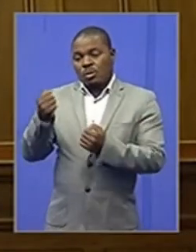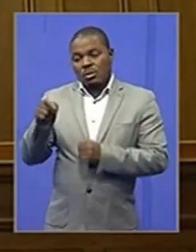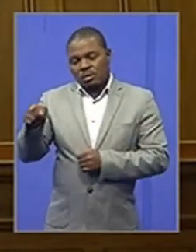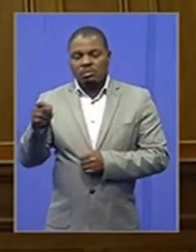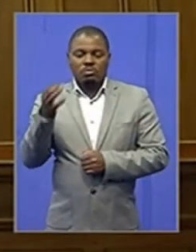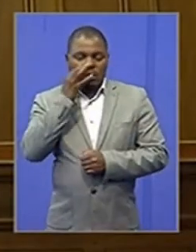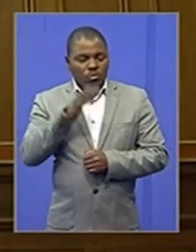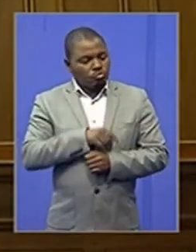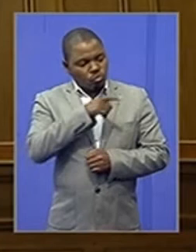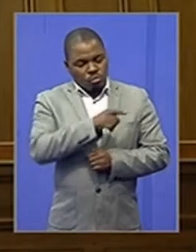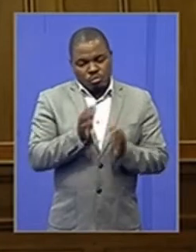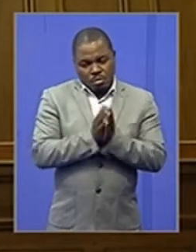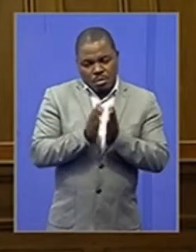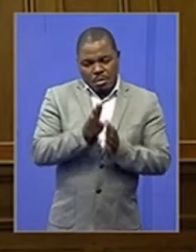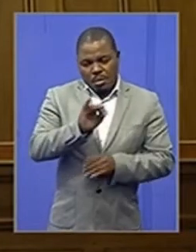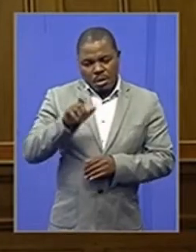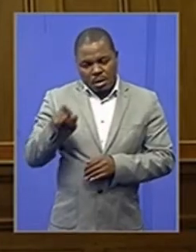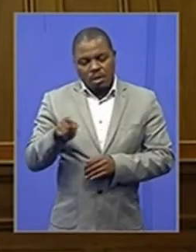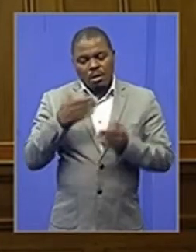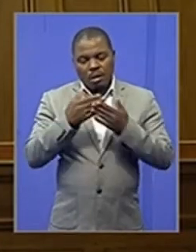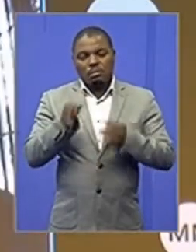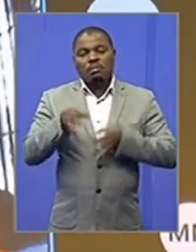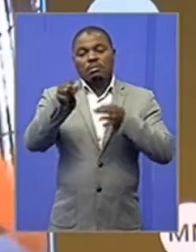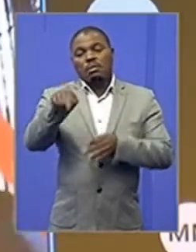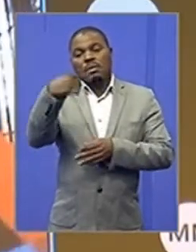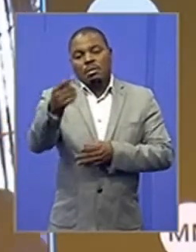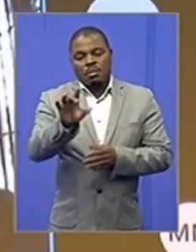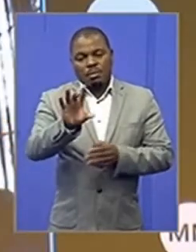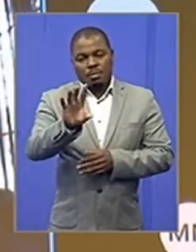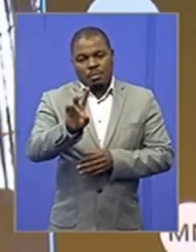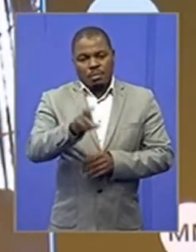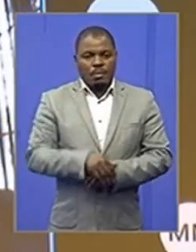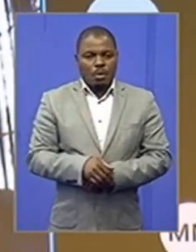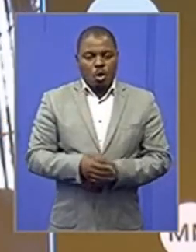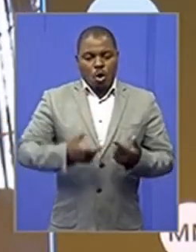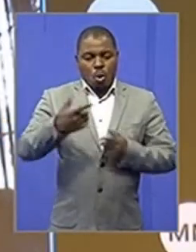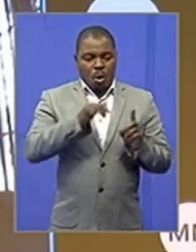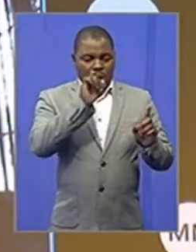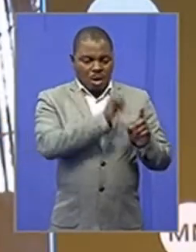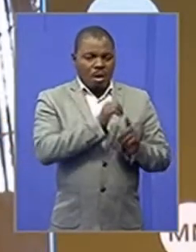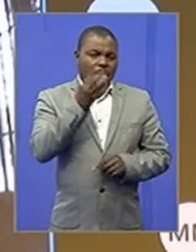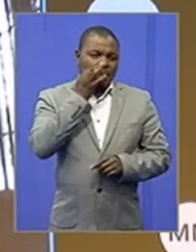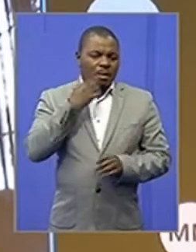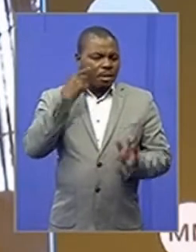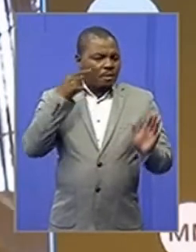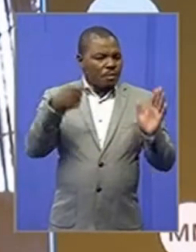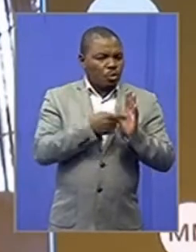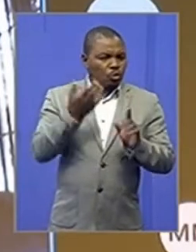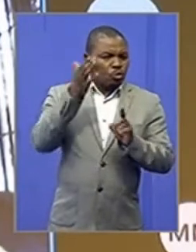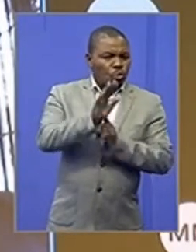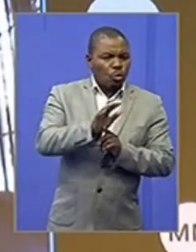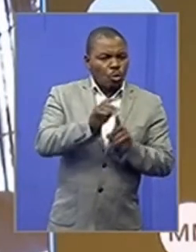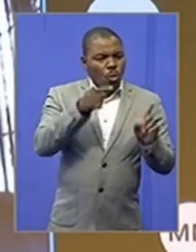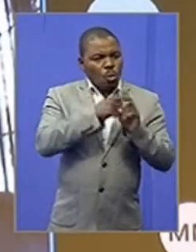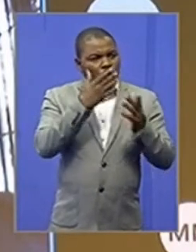tebang le boikuelo ba beili go la boraro. Baemedi ba gagwe ba molao ba ngangile ka gore ga gona bopaki jo bo supang fa Sharma a